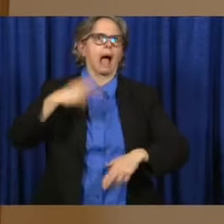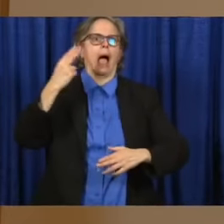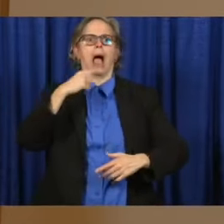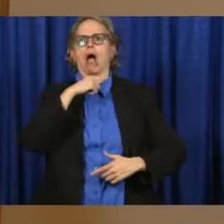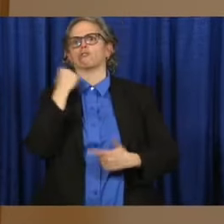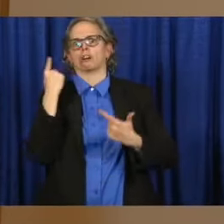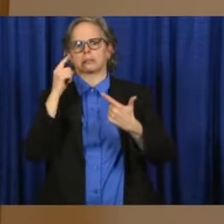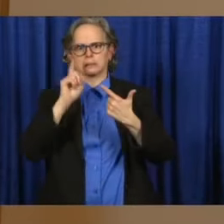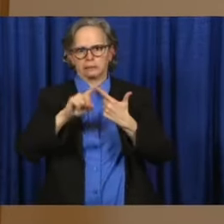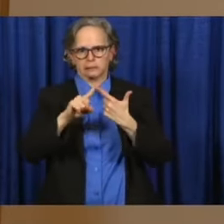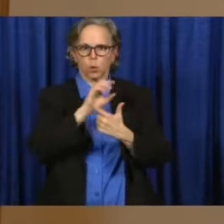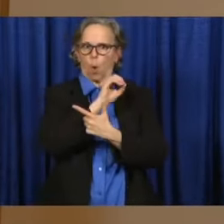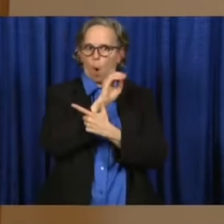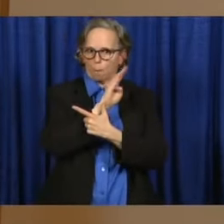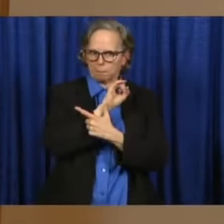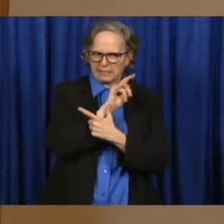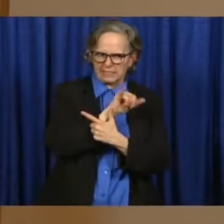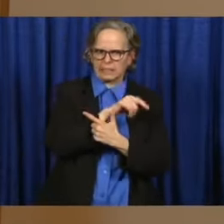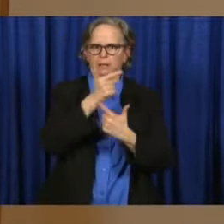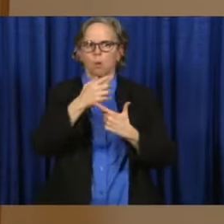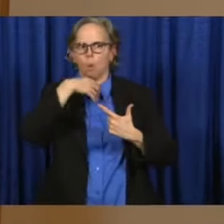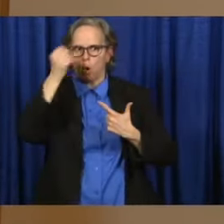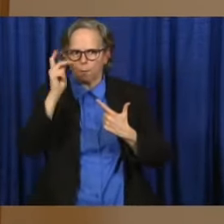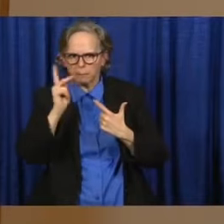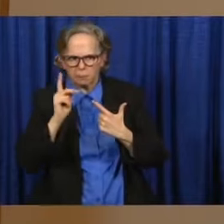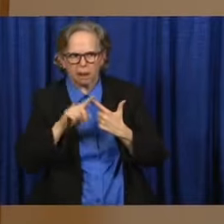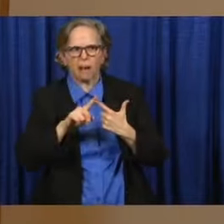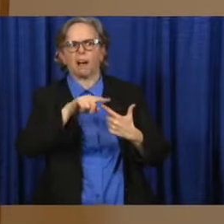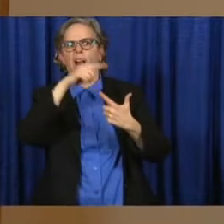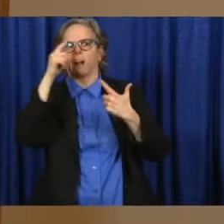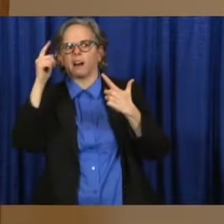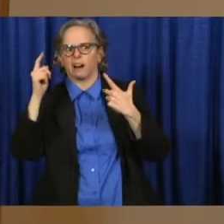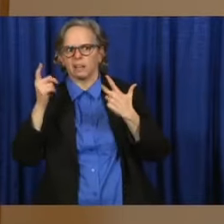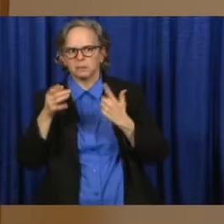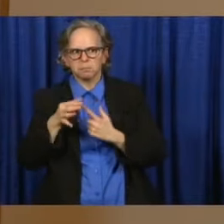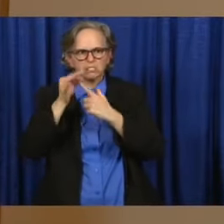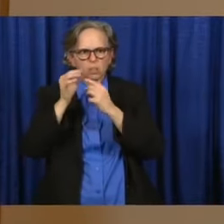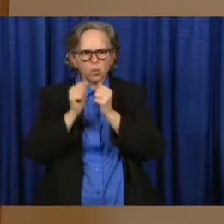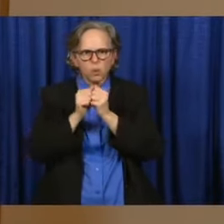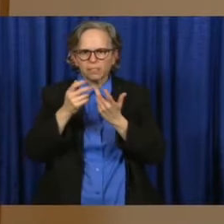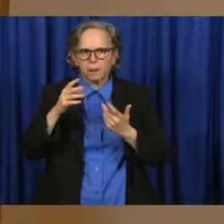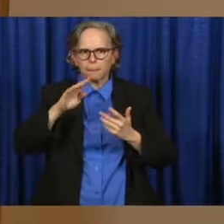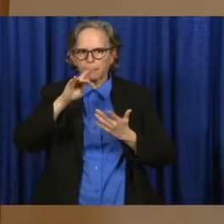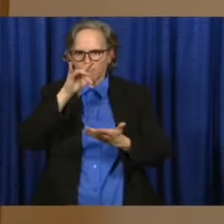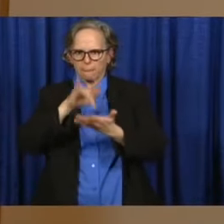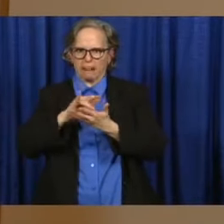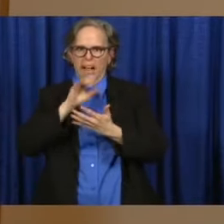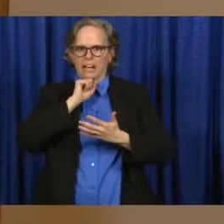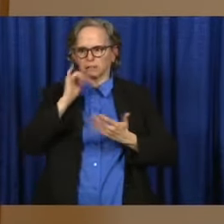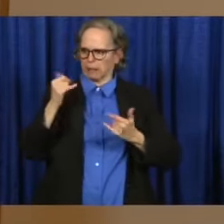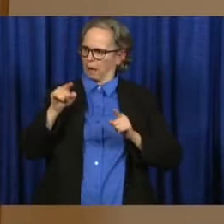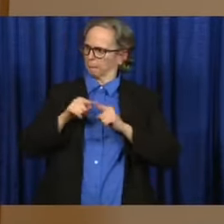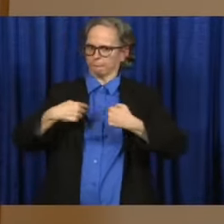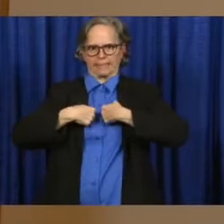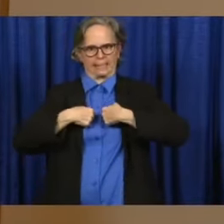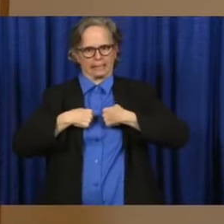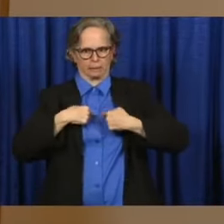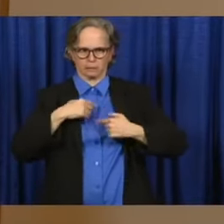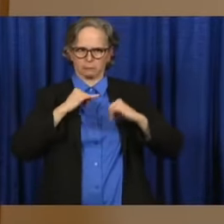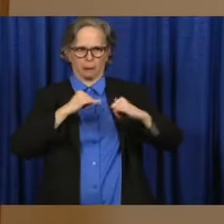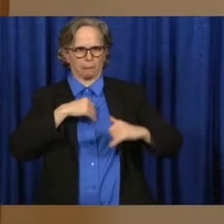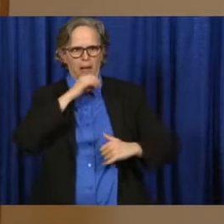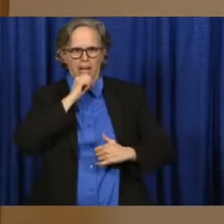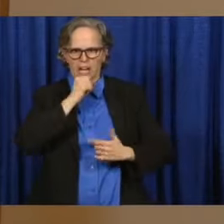am hearing many stories of folks, especially middle-aged folks like myself, who didn't really